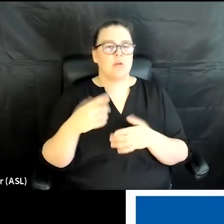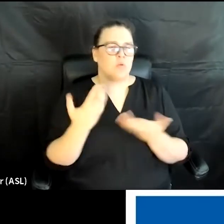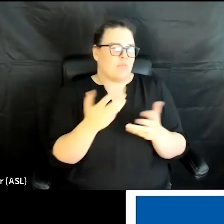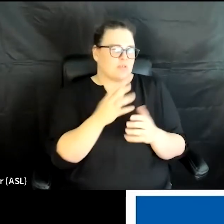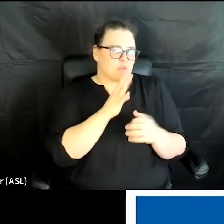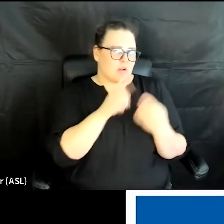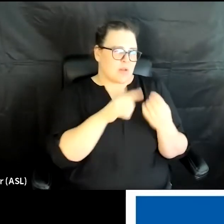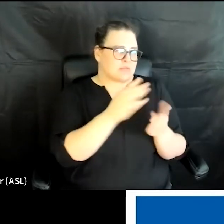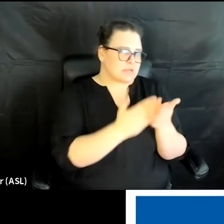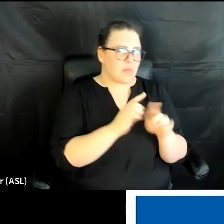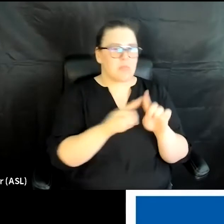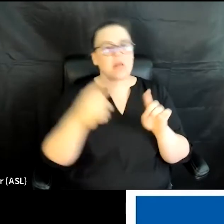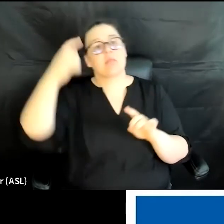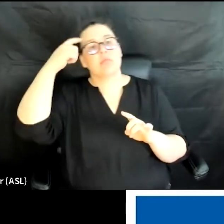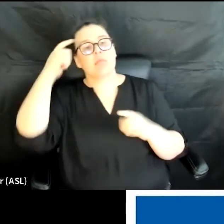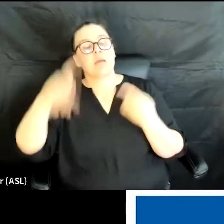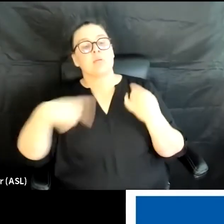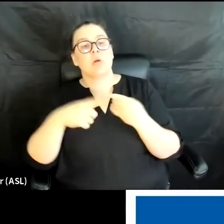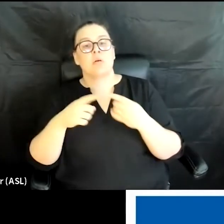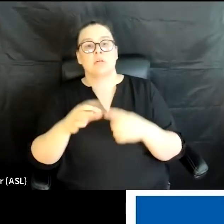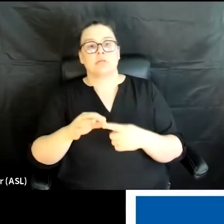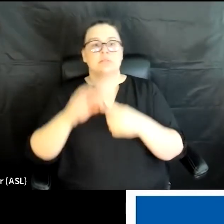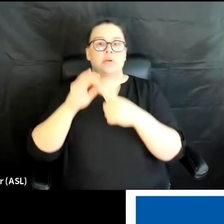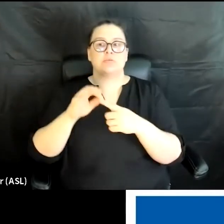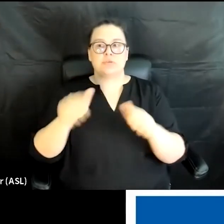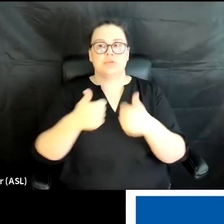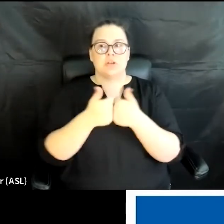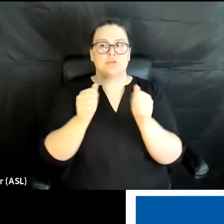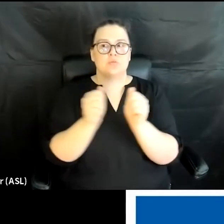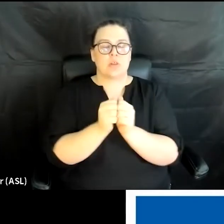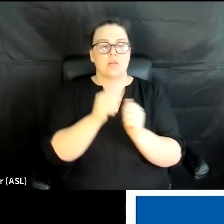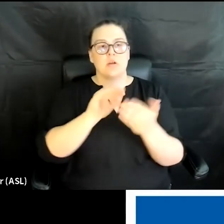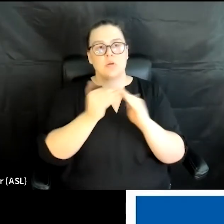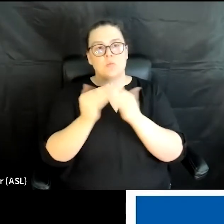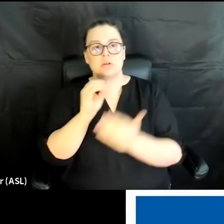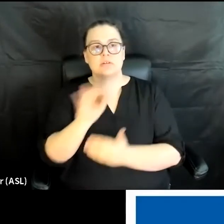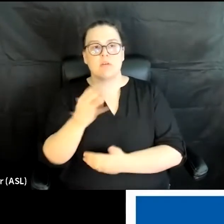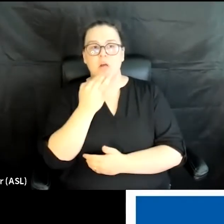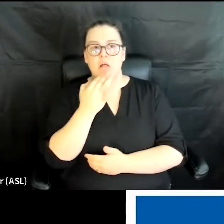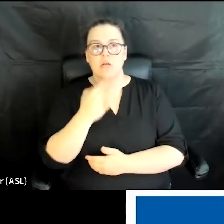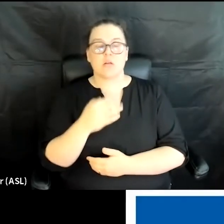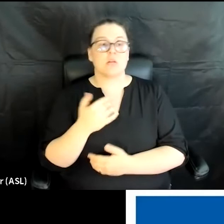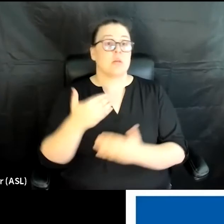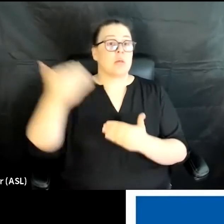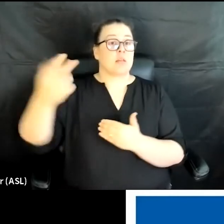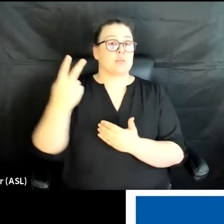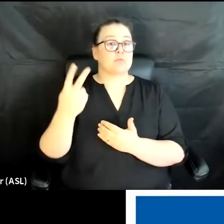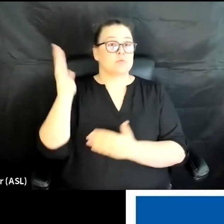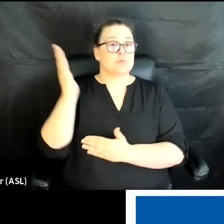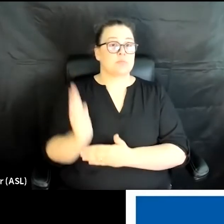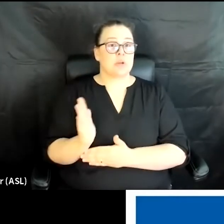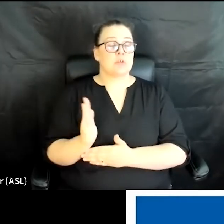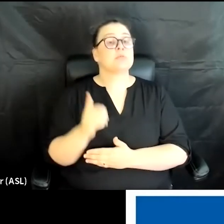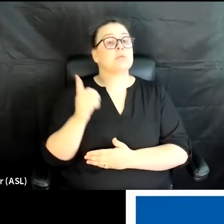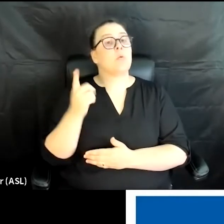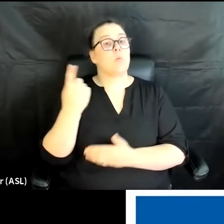the unique challenges with communities of color. And as I talk with our next two speakers, one of the issues that they raised was it's